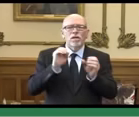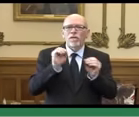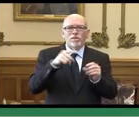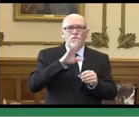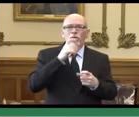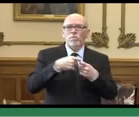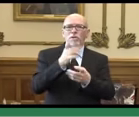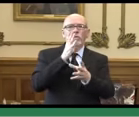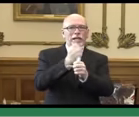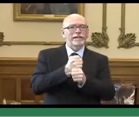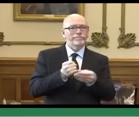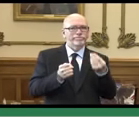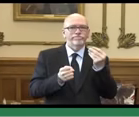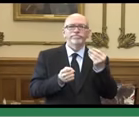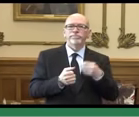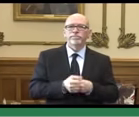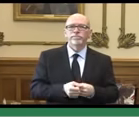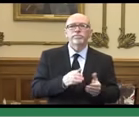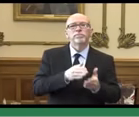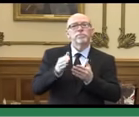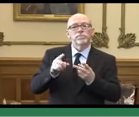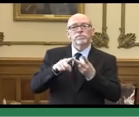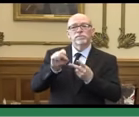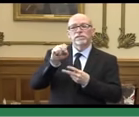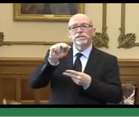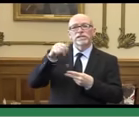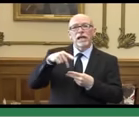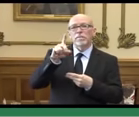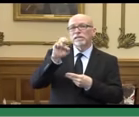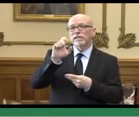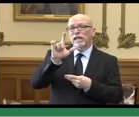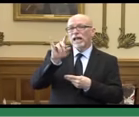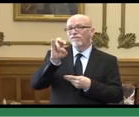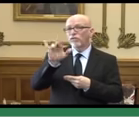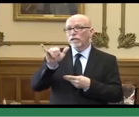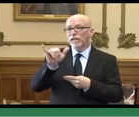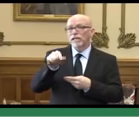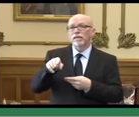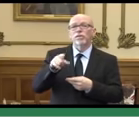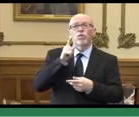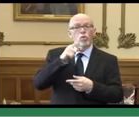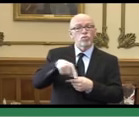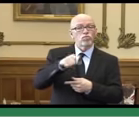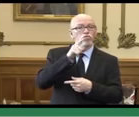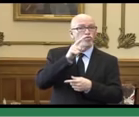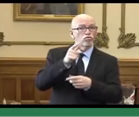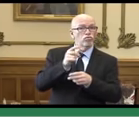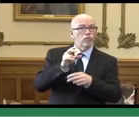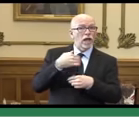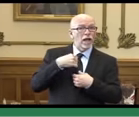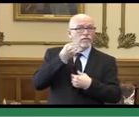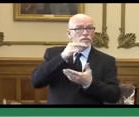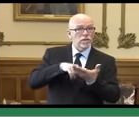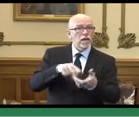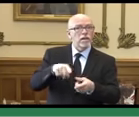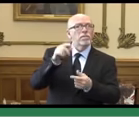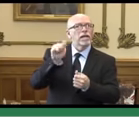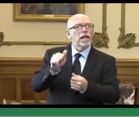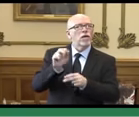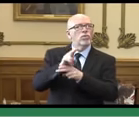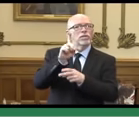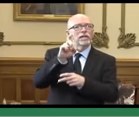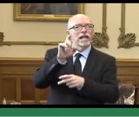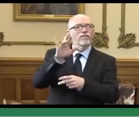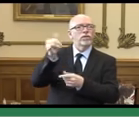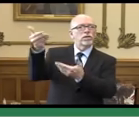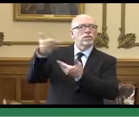benefits. The second is SNAP delivery, where SNAP recipients will be able to use delivery services to have food